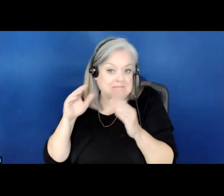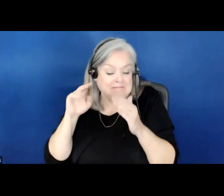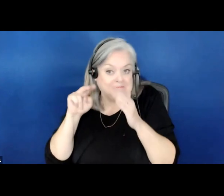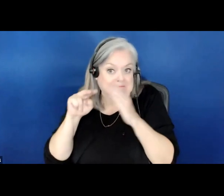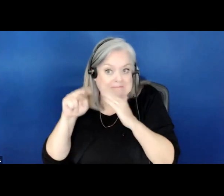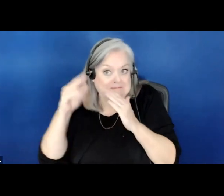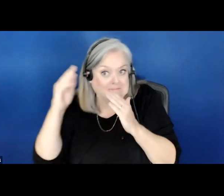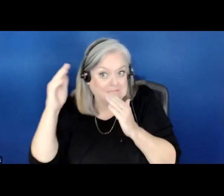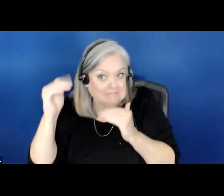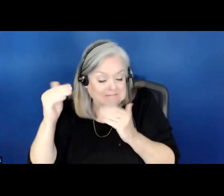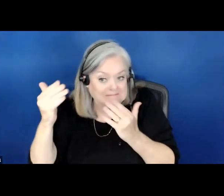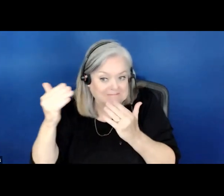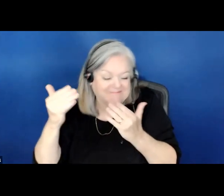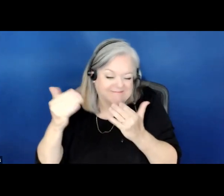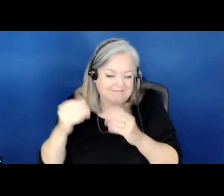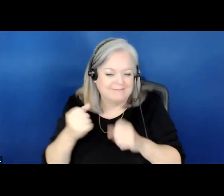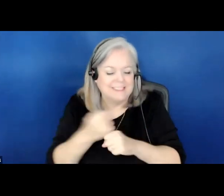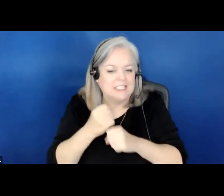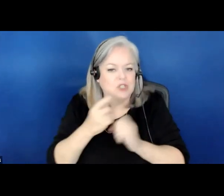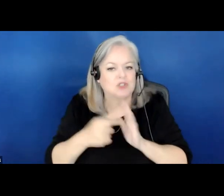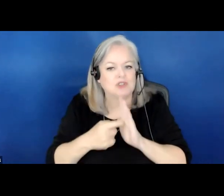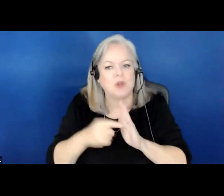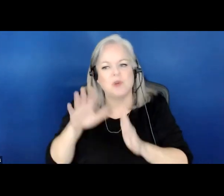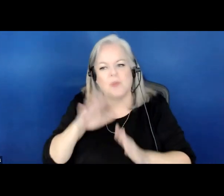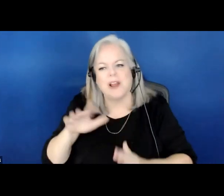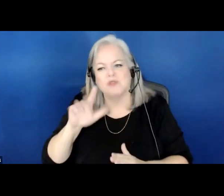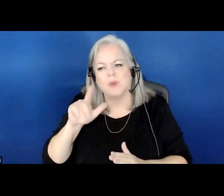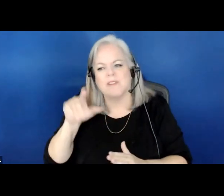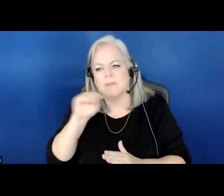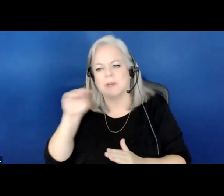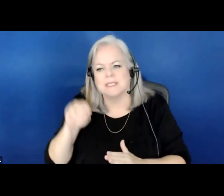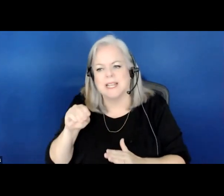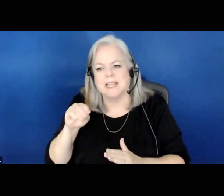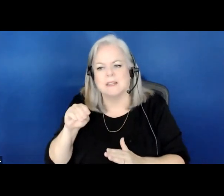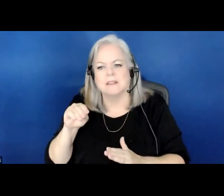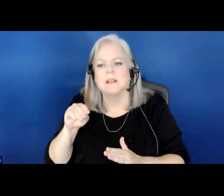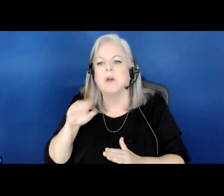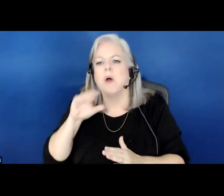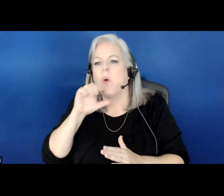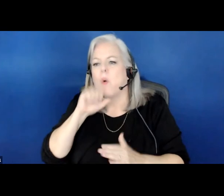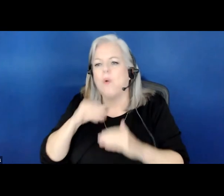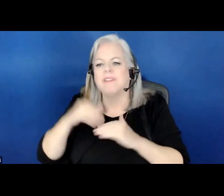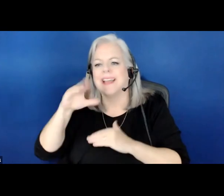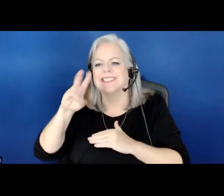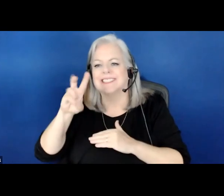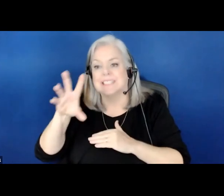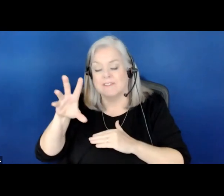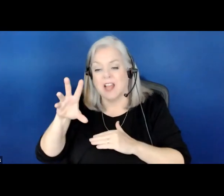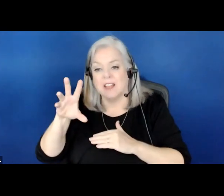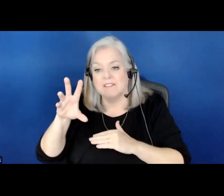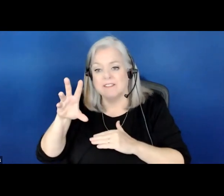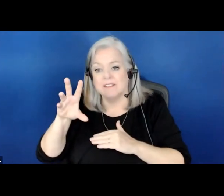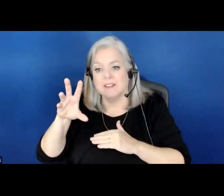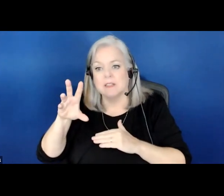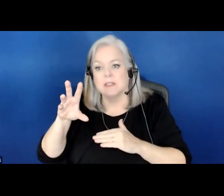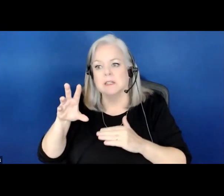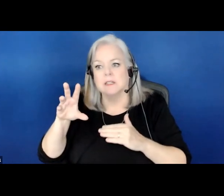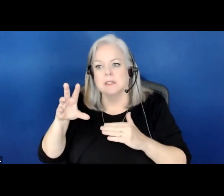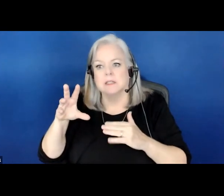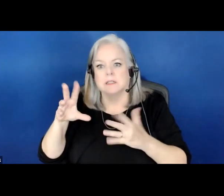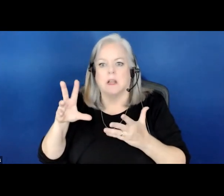statistics show that roughly 25% of seniors over the age of 65 experience a fall